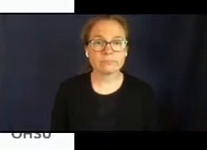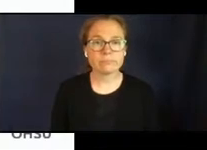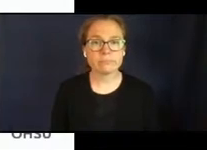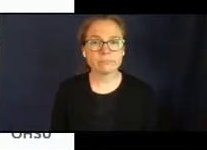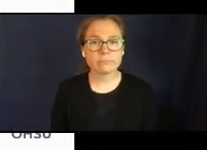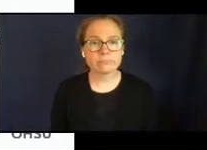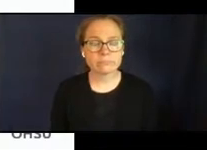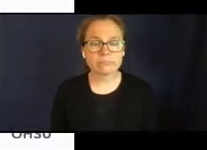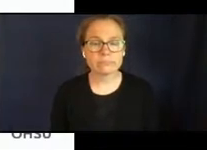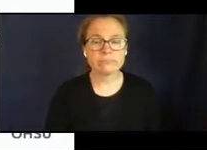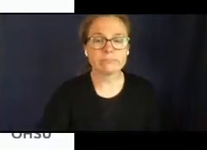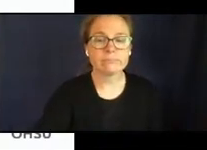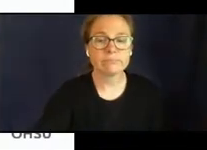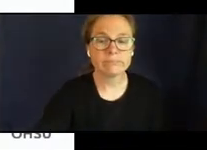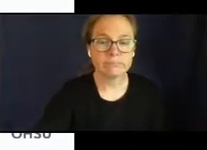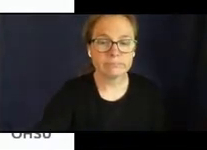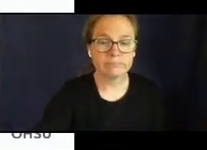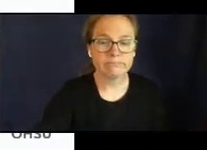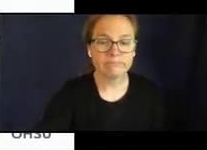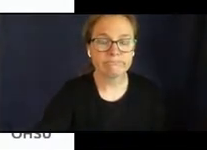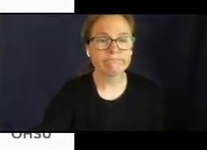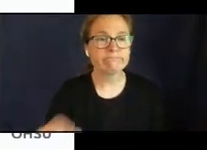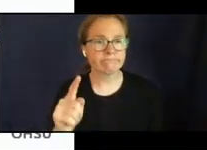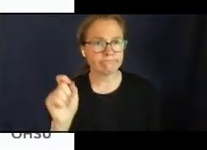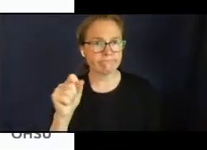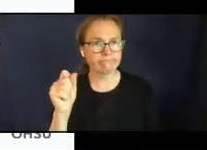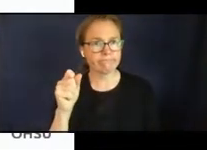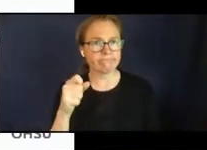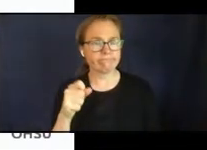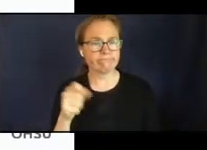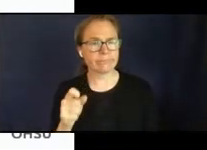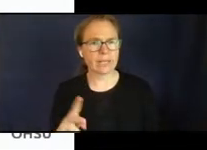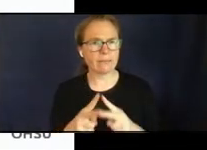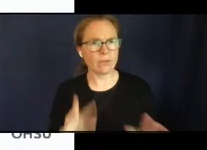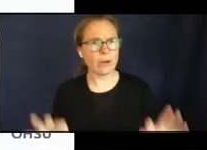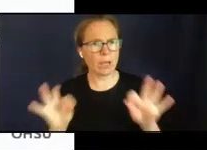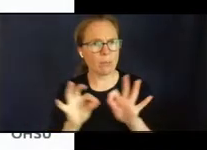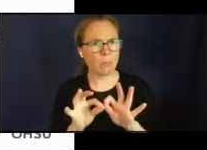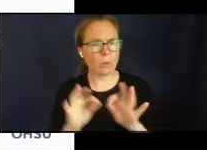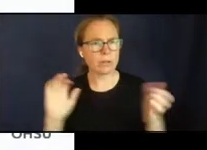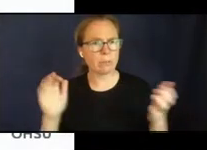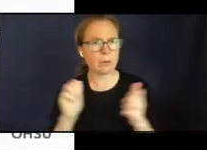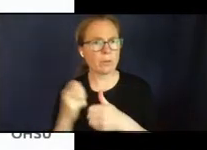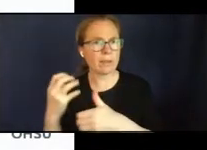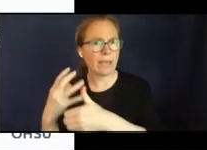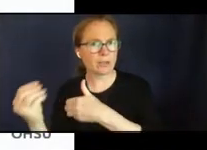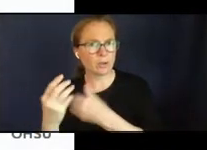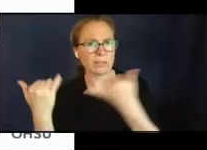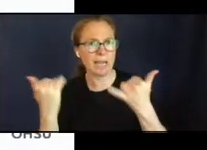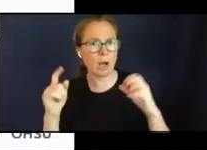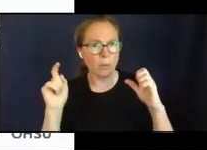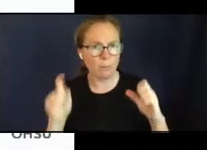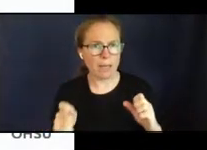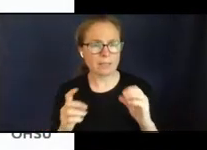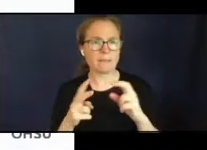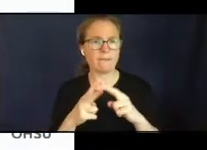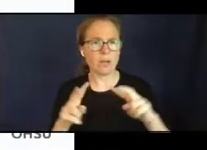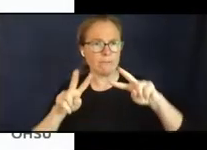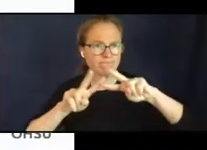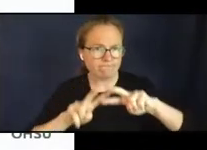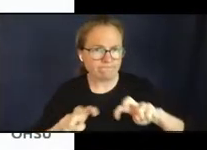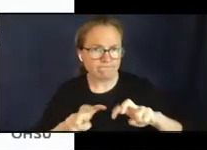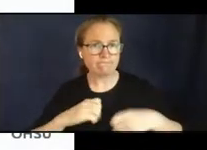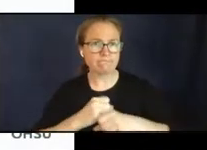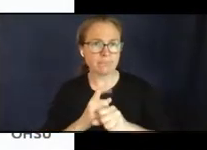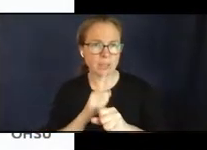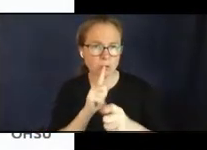important. When you look at external comparisons, it's the kind of deep dive we're doing now, engaging the faculty to make sure we're precise. There's a great